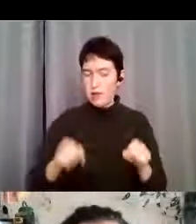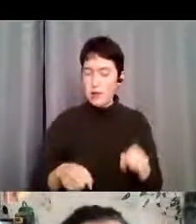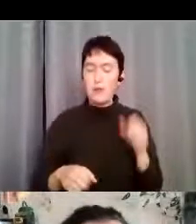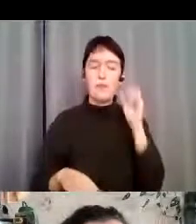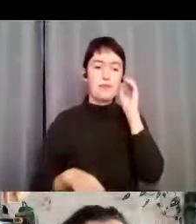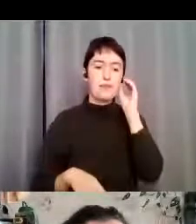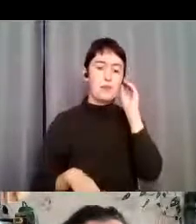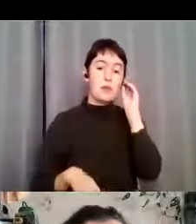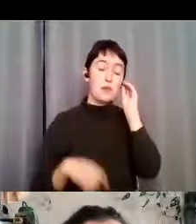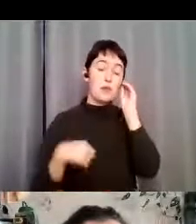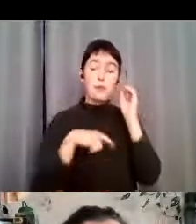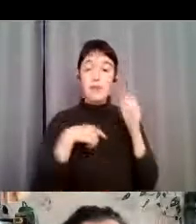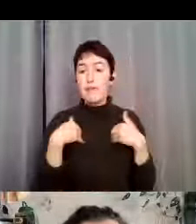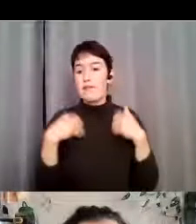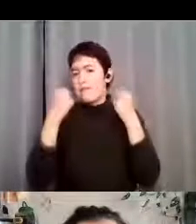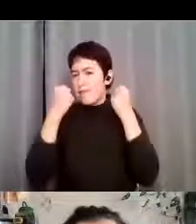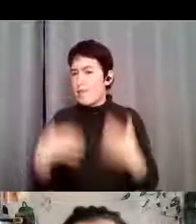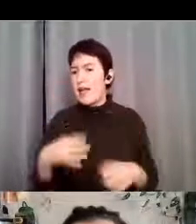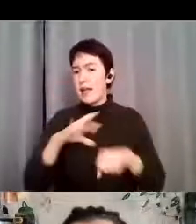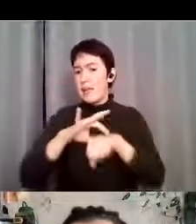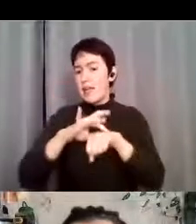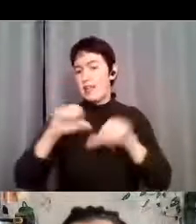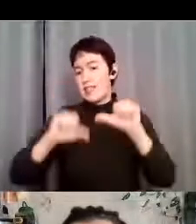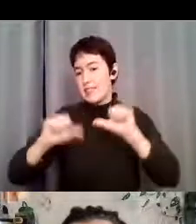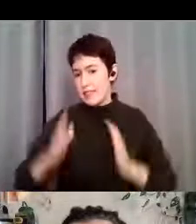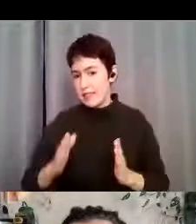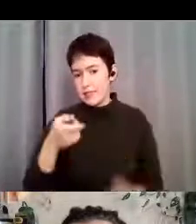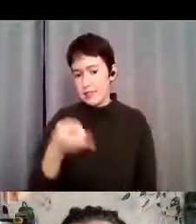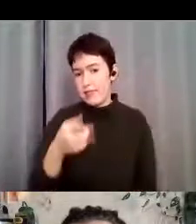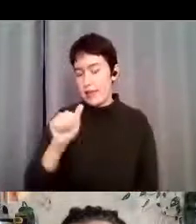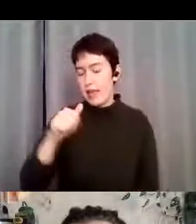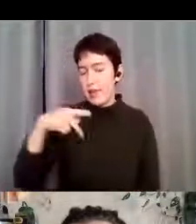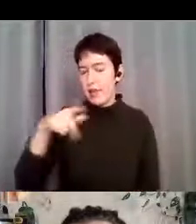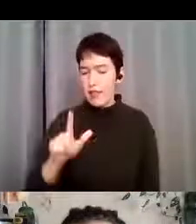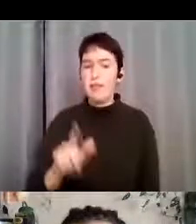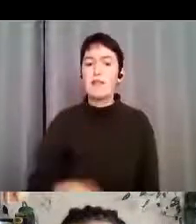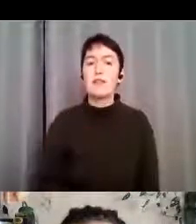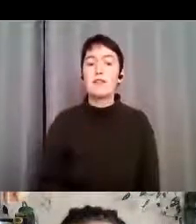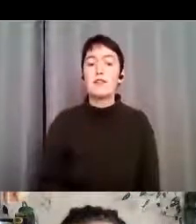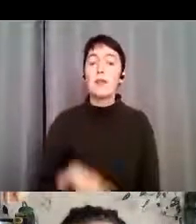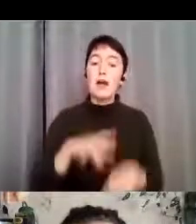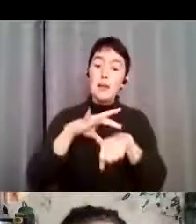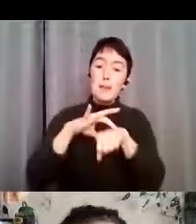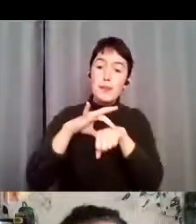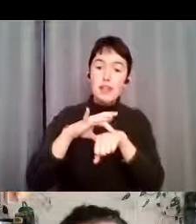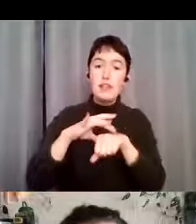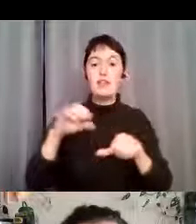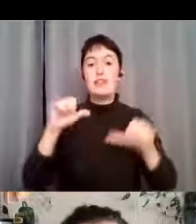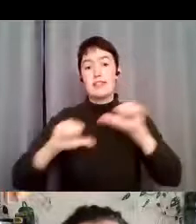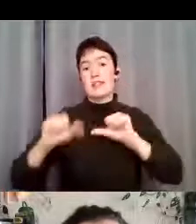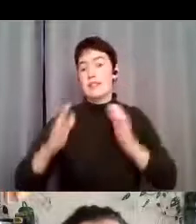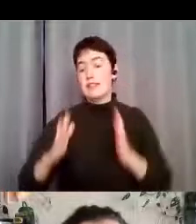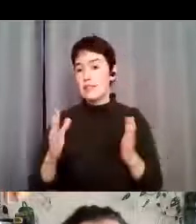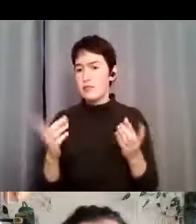planetary scientists at APL. So I thought I'd tell you a little bit about what planetary scientists in general do. So